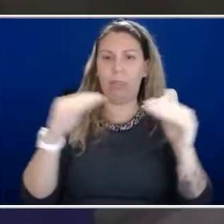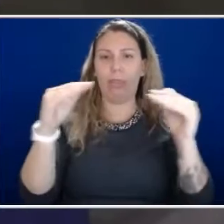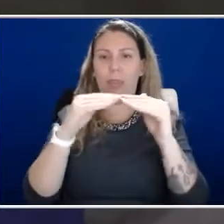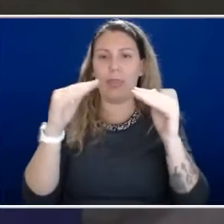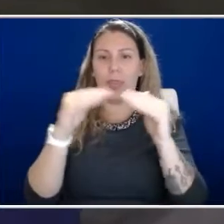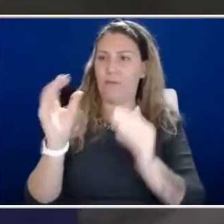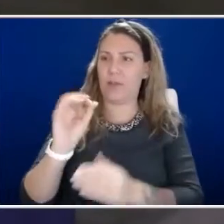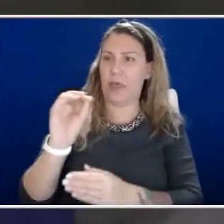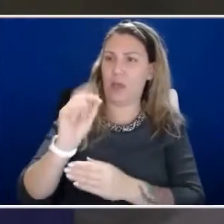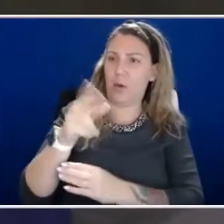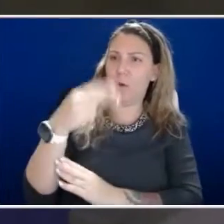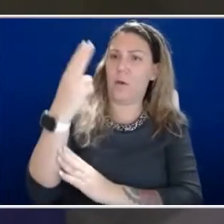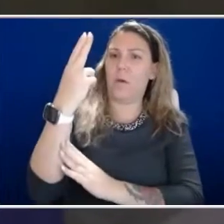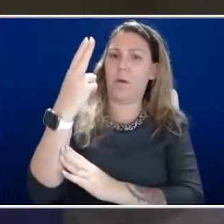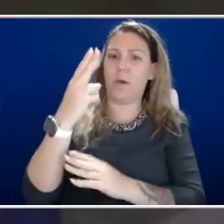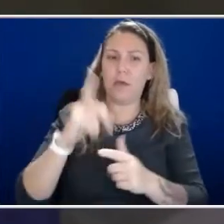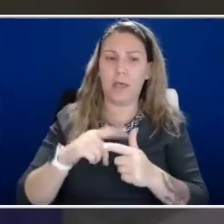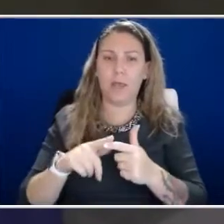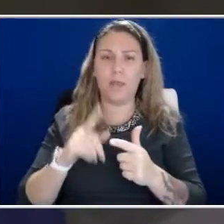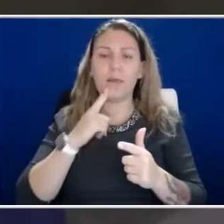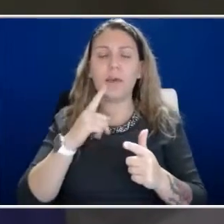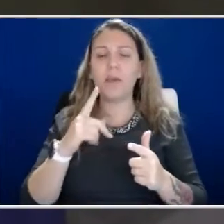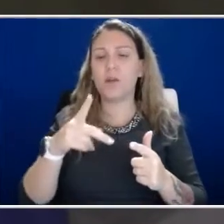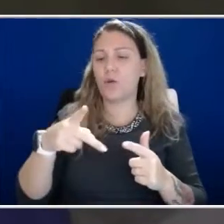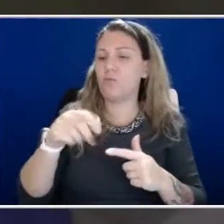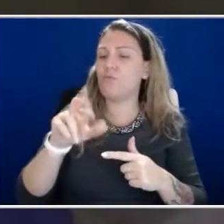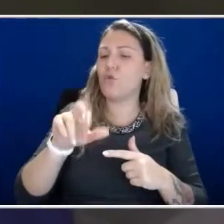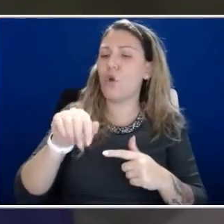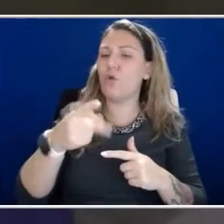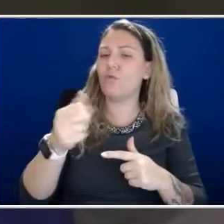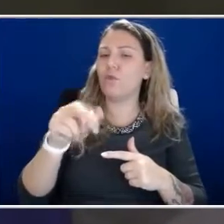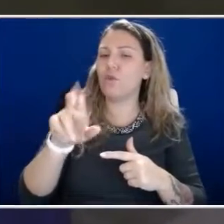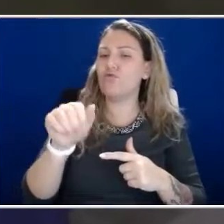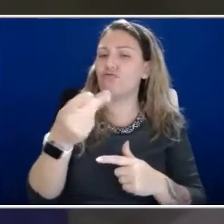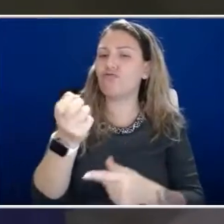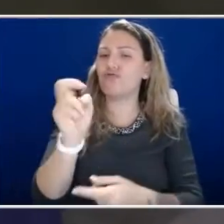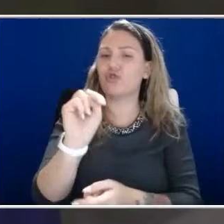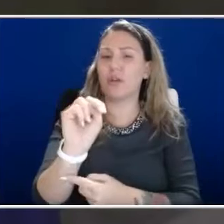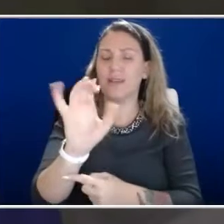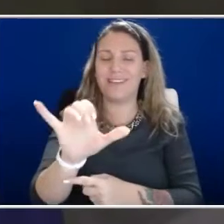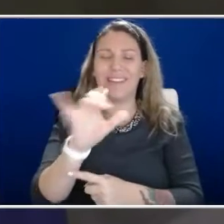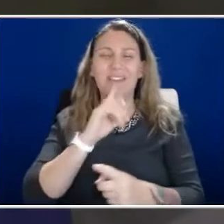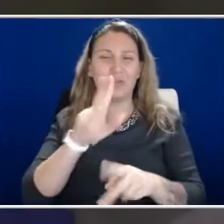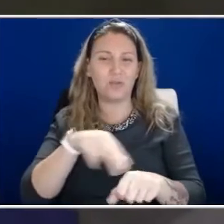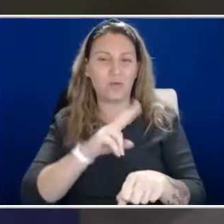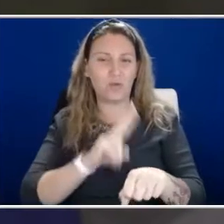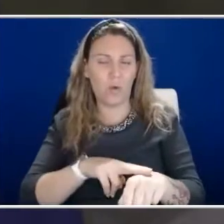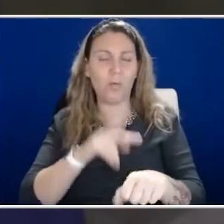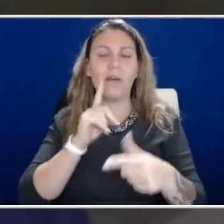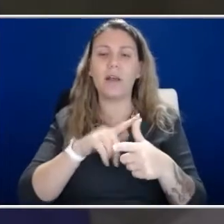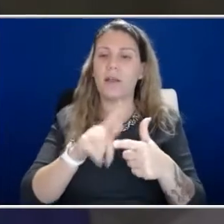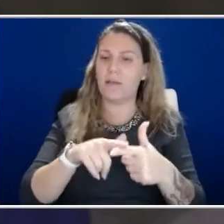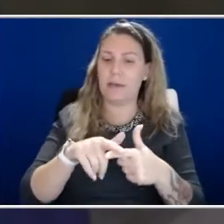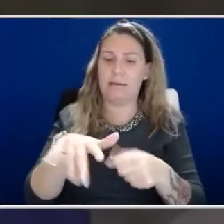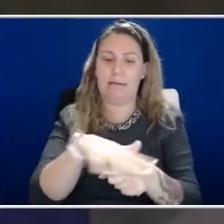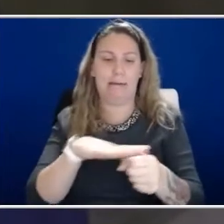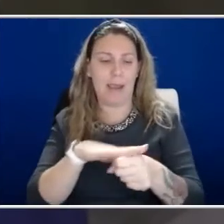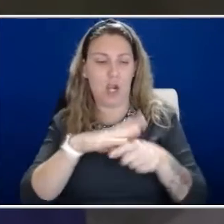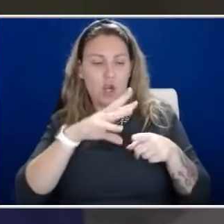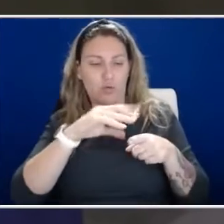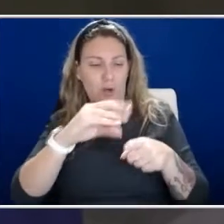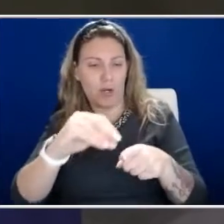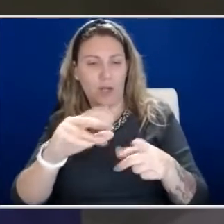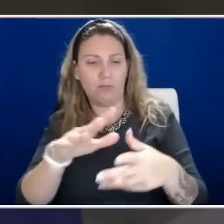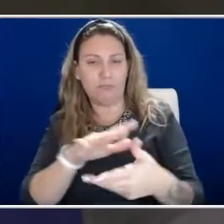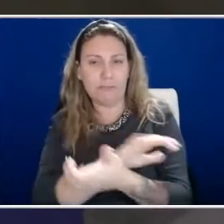in the body where perfusion is normal. In areas which are damaged by radiation, those areas are lower, and that creates a gradient